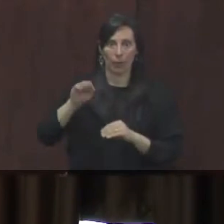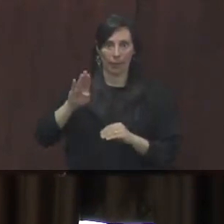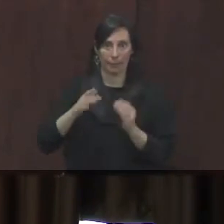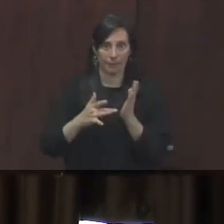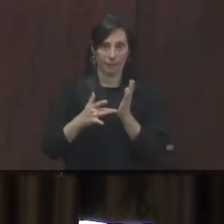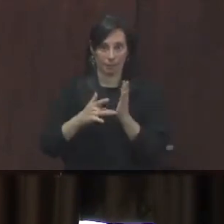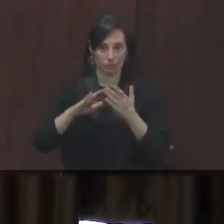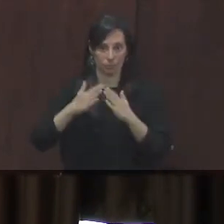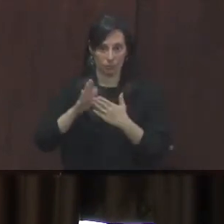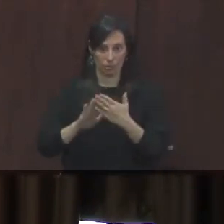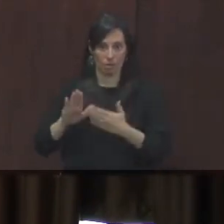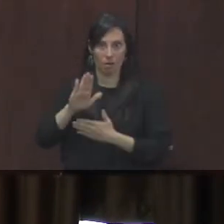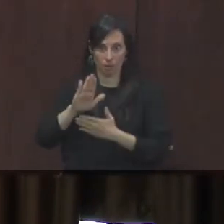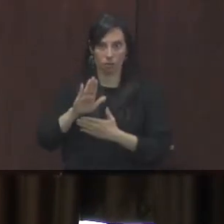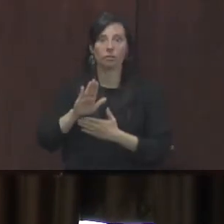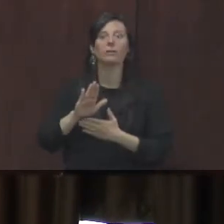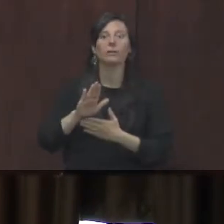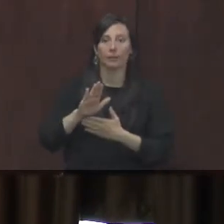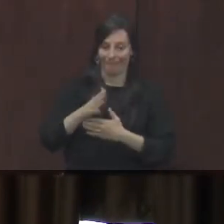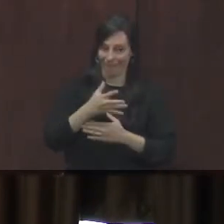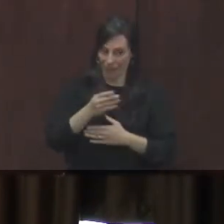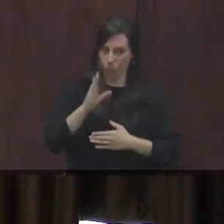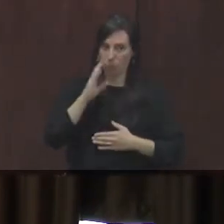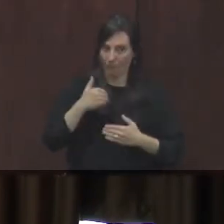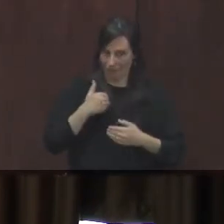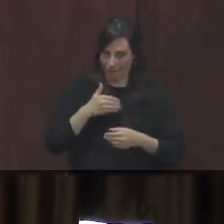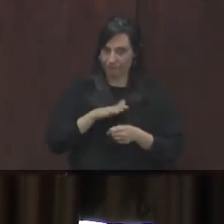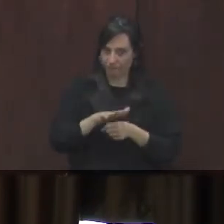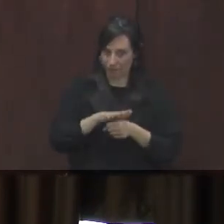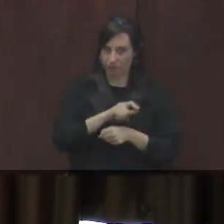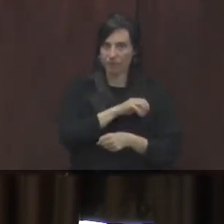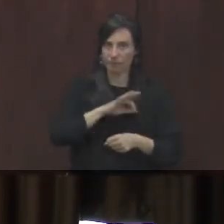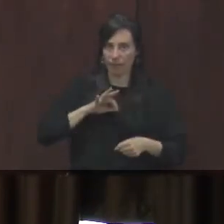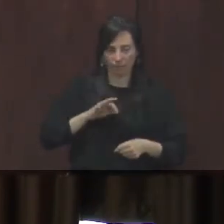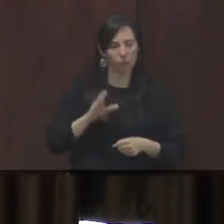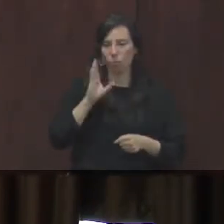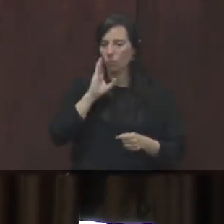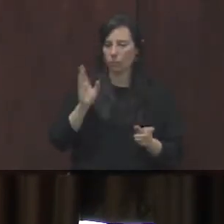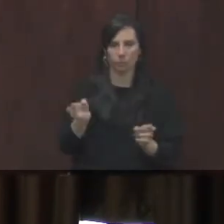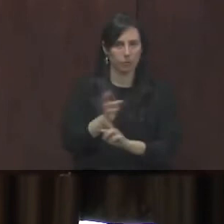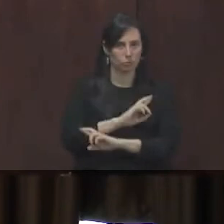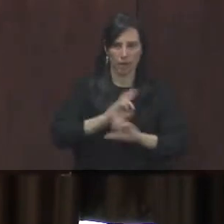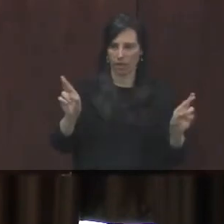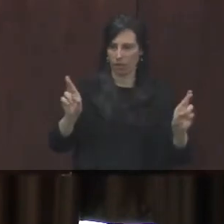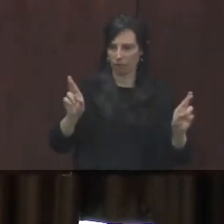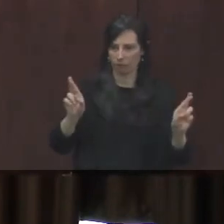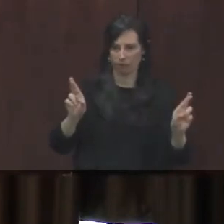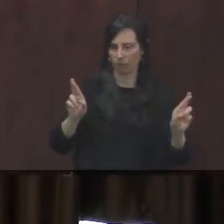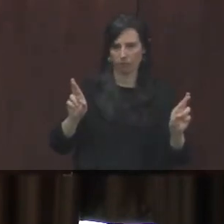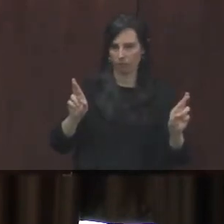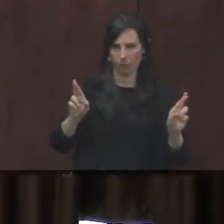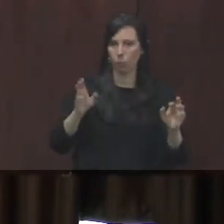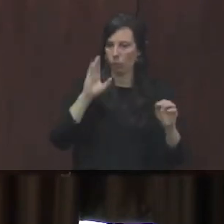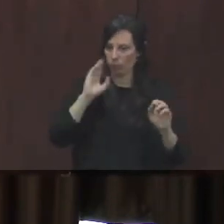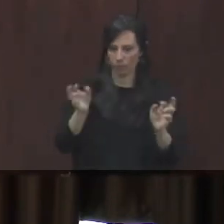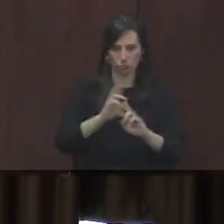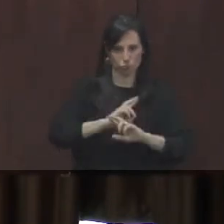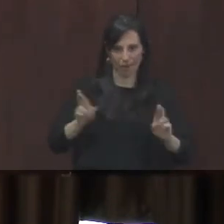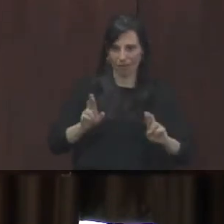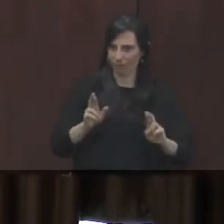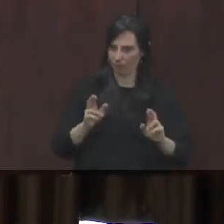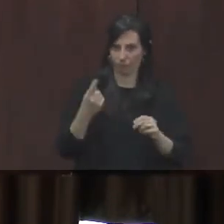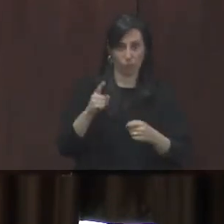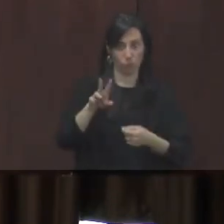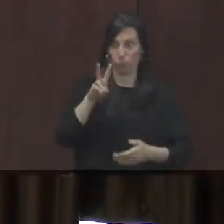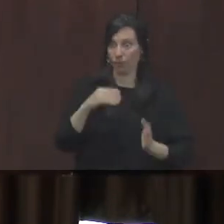staff we have on hand, we'll be ready. We'll be in a stance to do 2,000 plus a week. And then